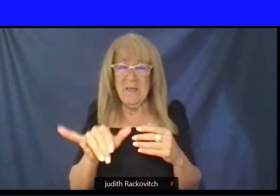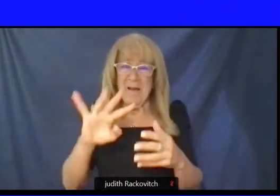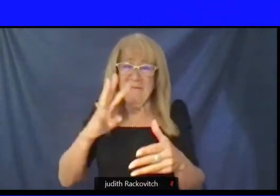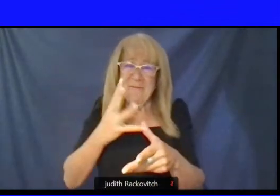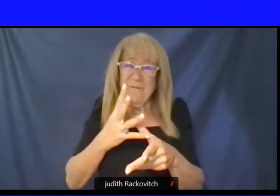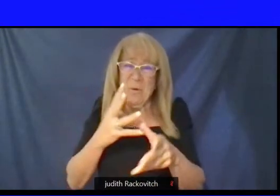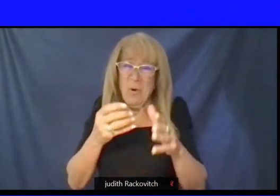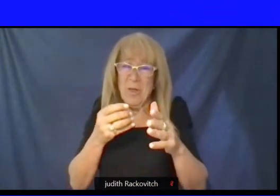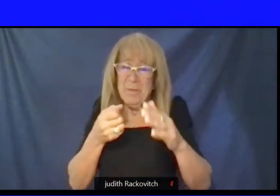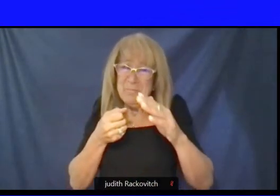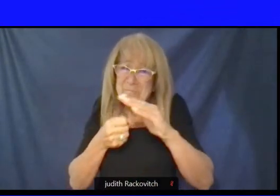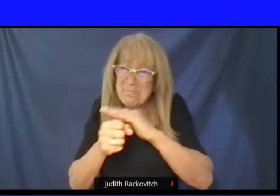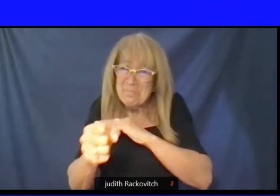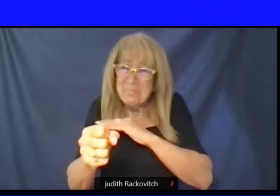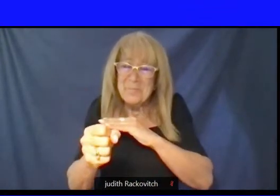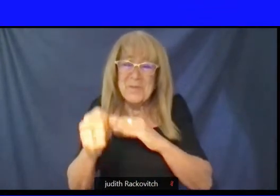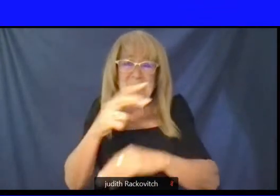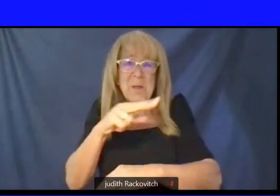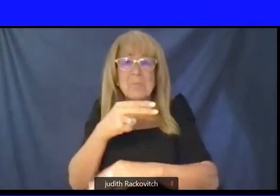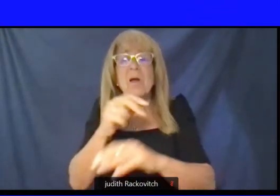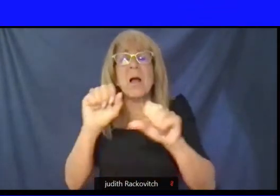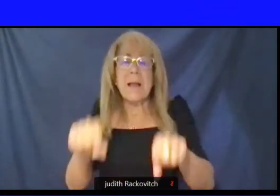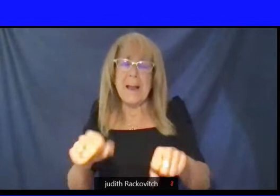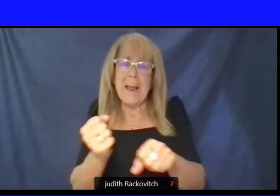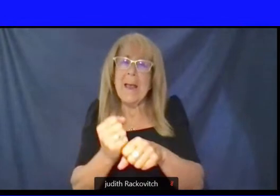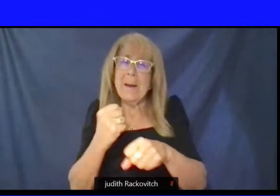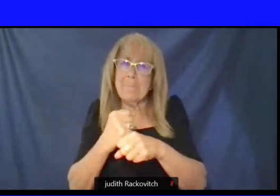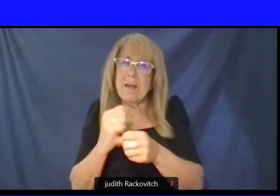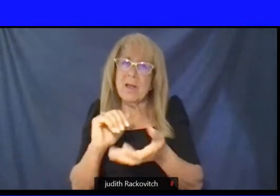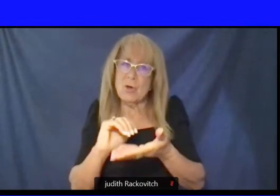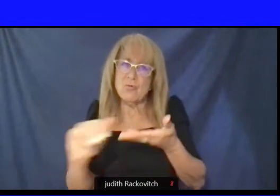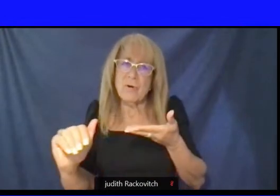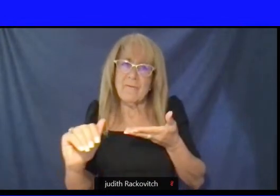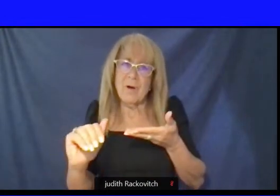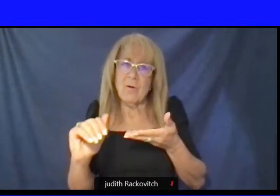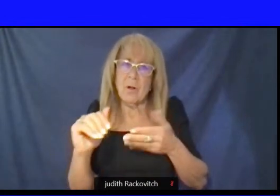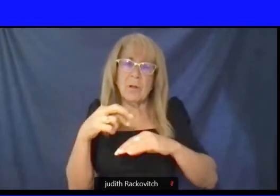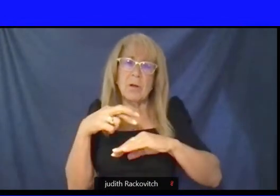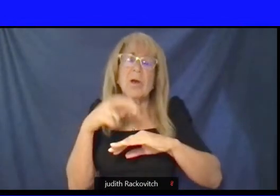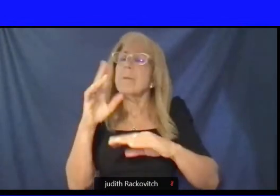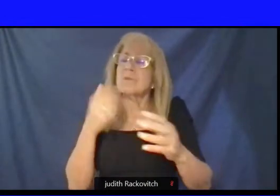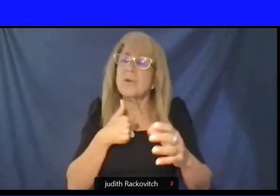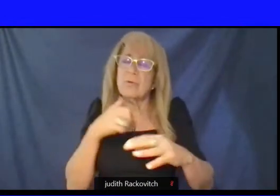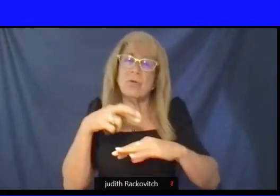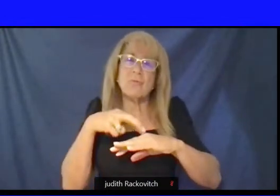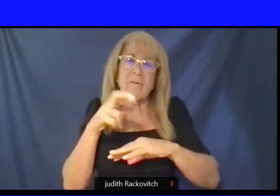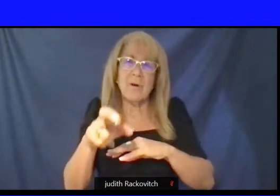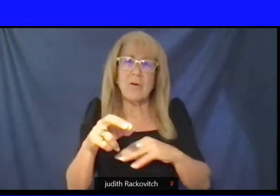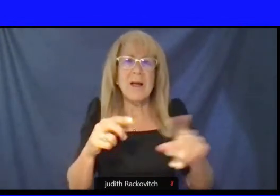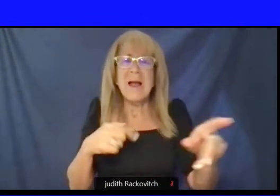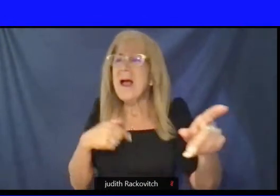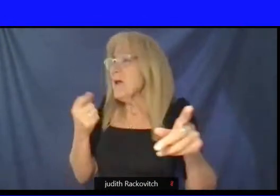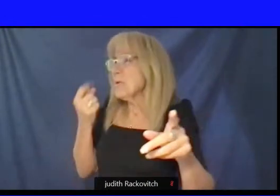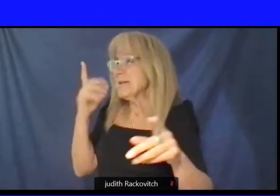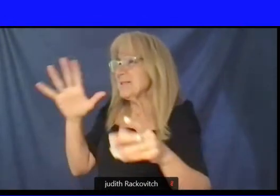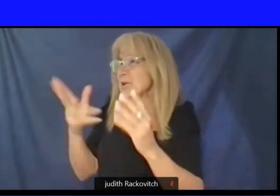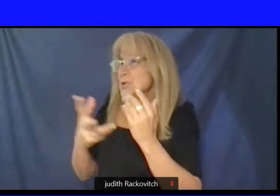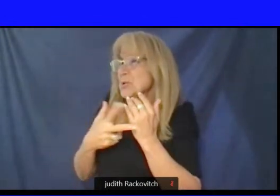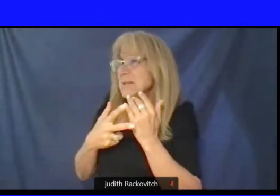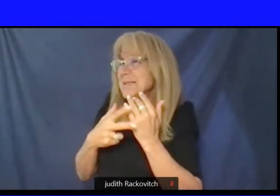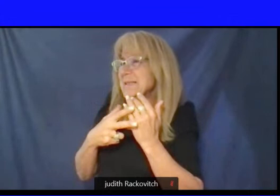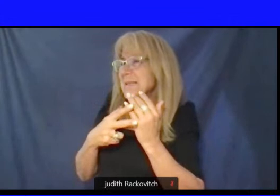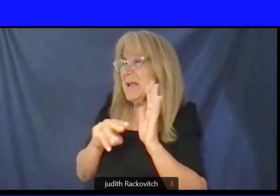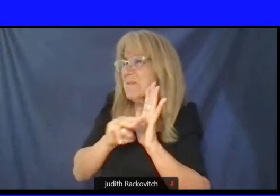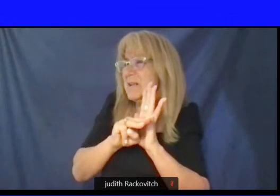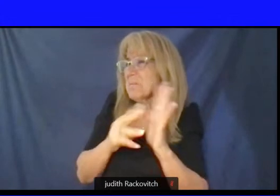population to our health and hospitals, Medicaid or uninsured population.